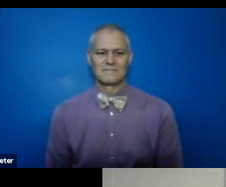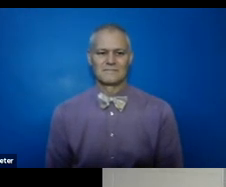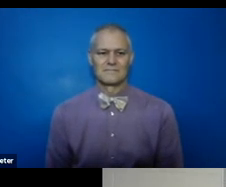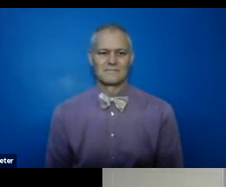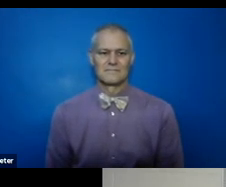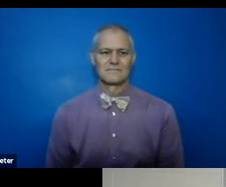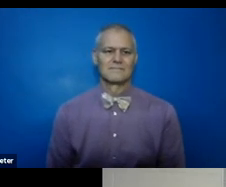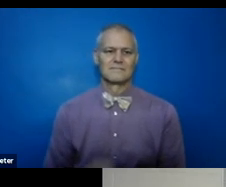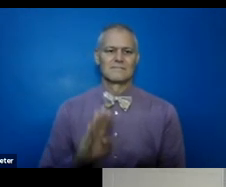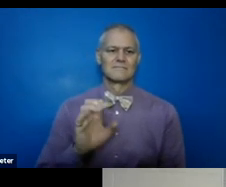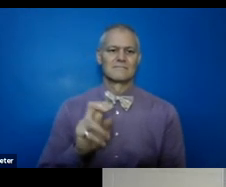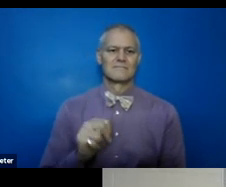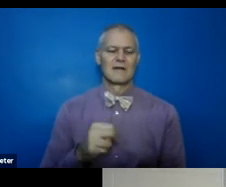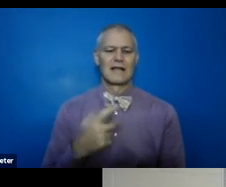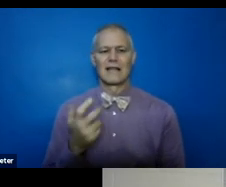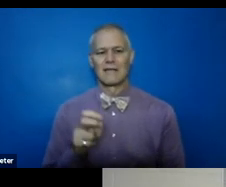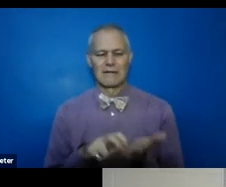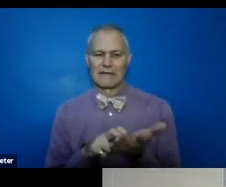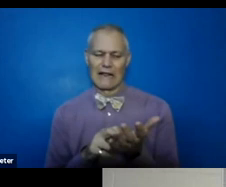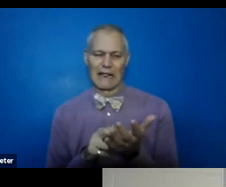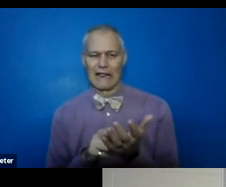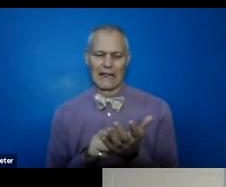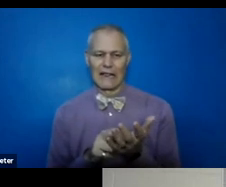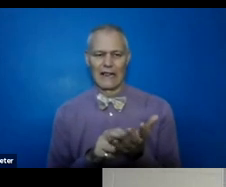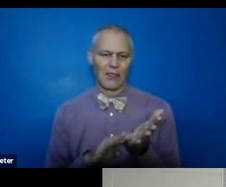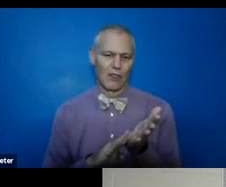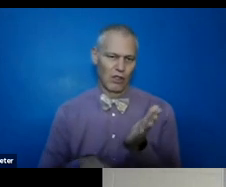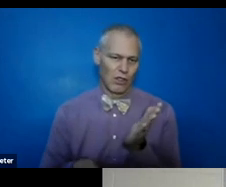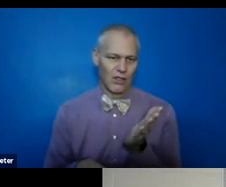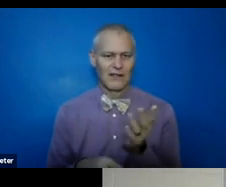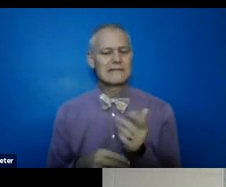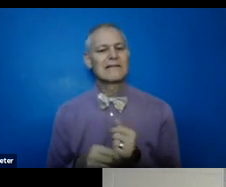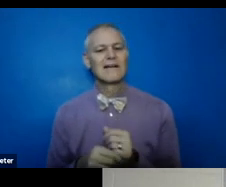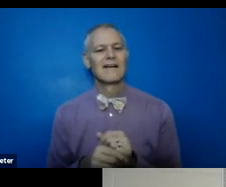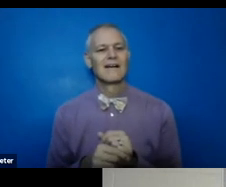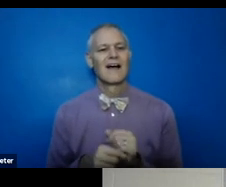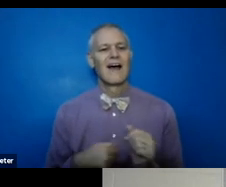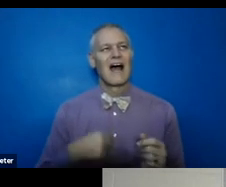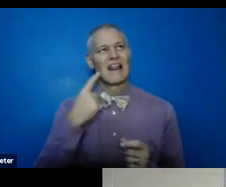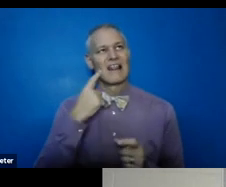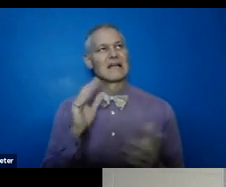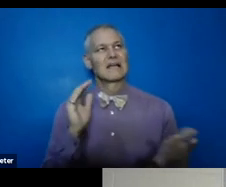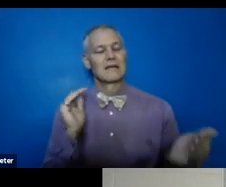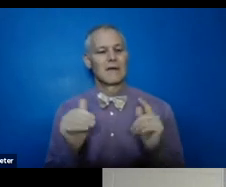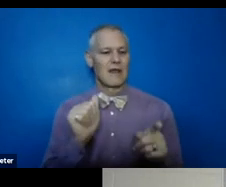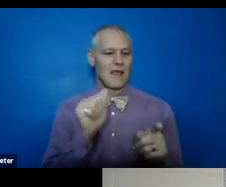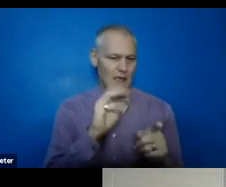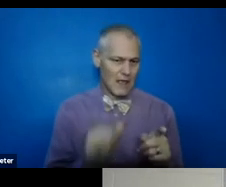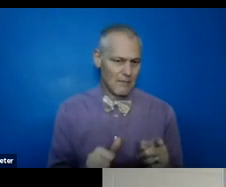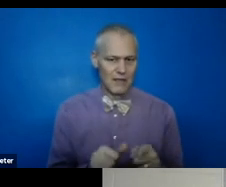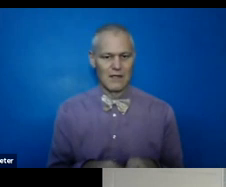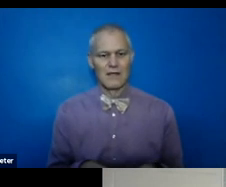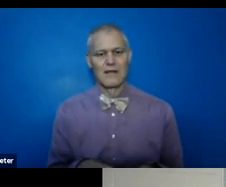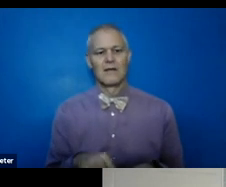answer is a little bit of a cop out, Aparna, but and that's just because like I think as compared to Amy to Turning